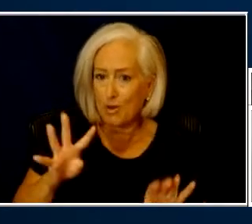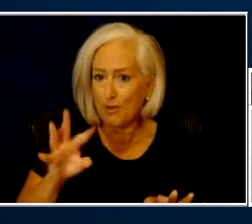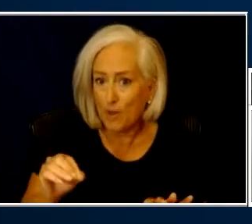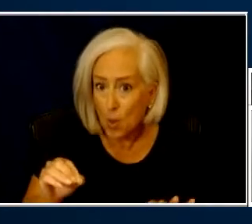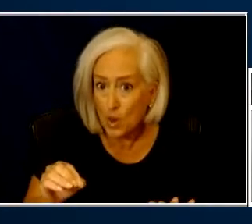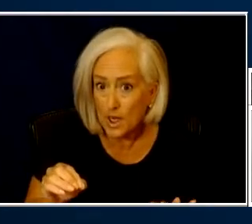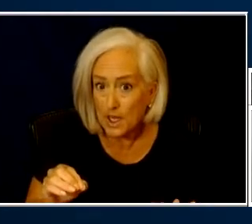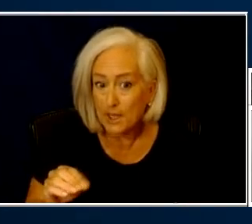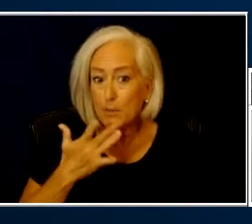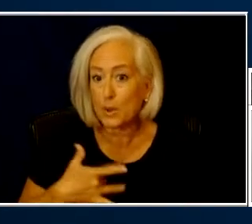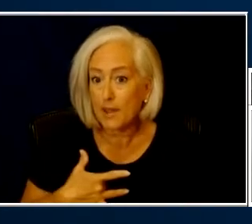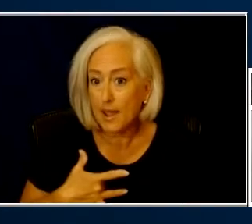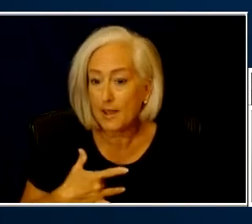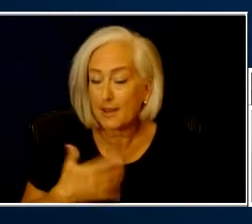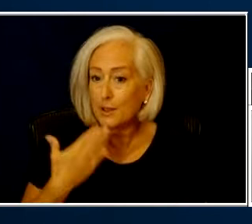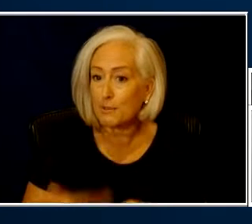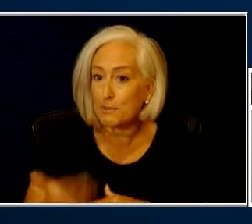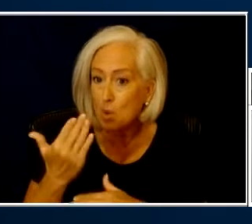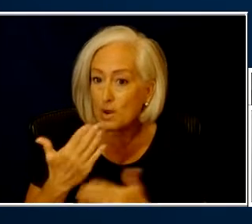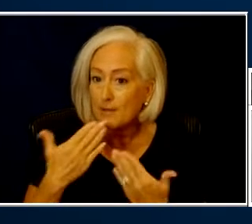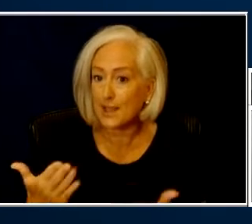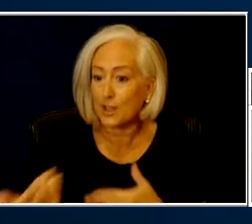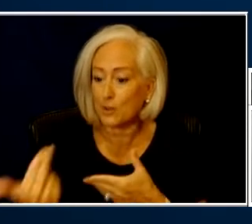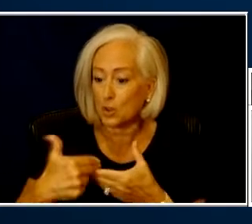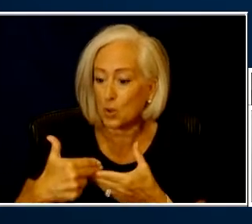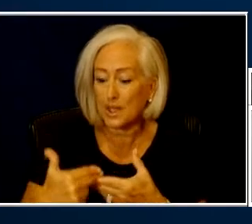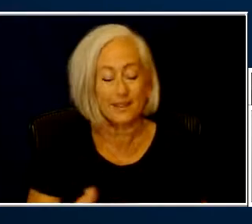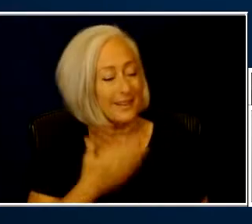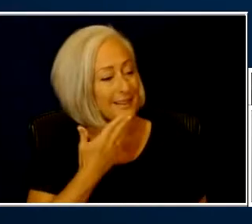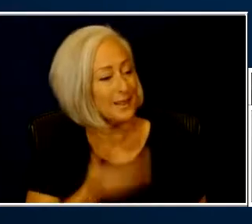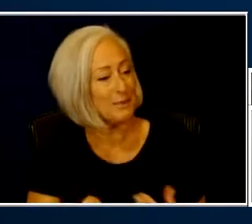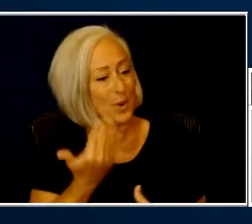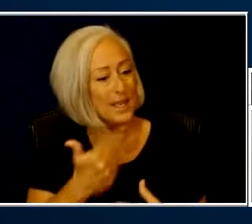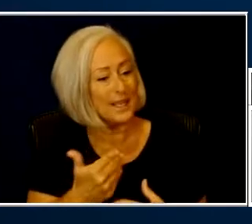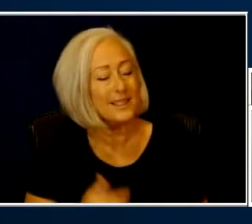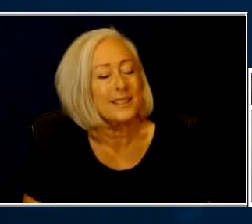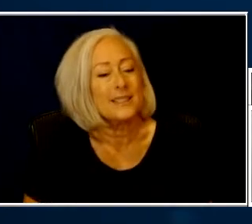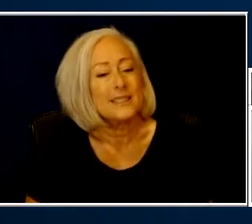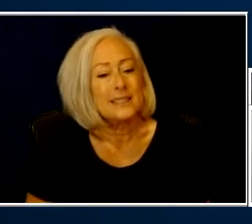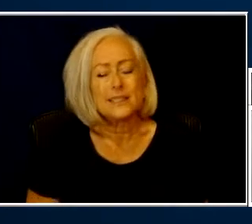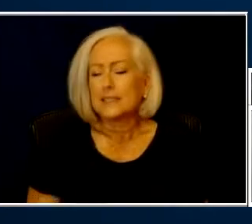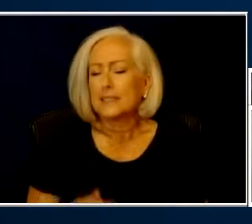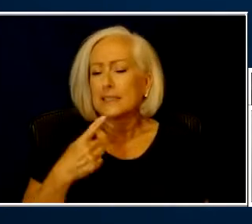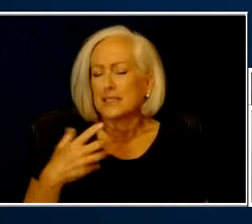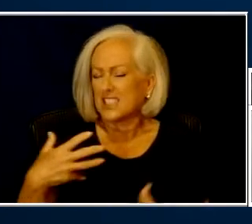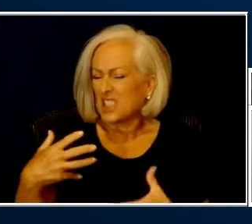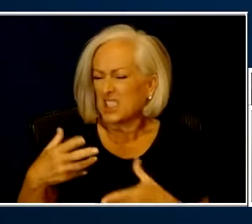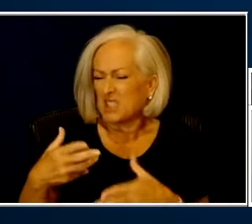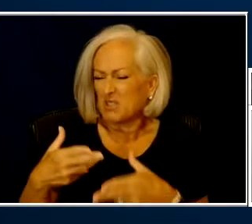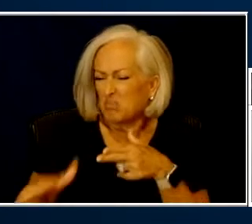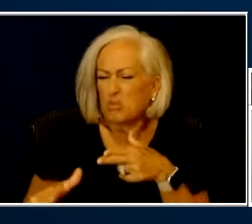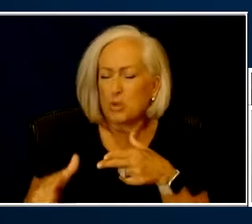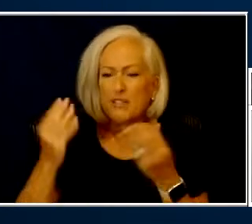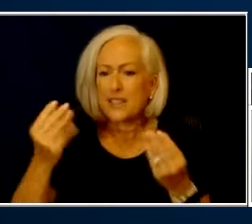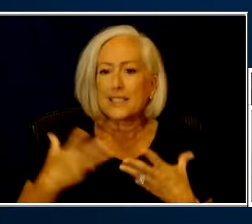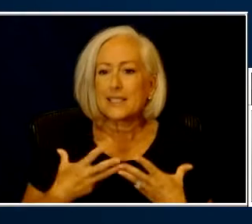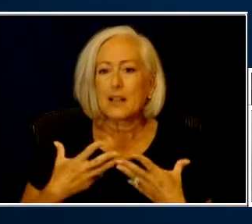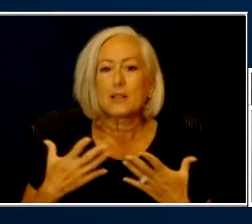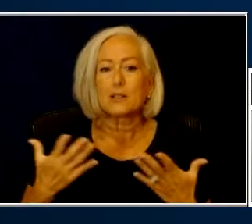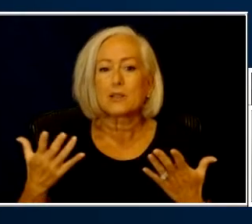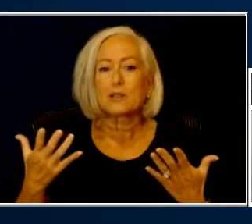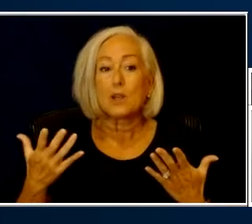us. Morning. So just tell us, just kind of briefly tell us what it was like when you first heard